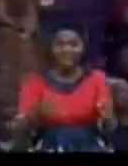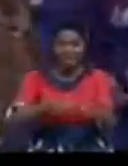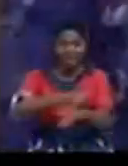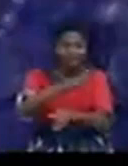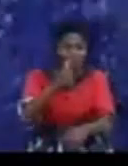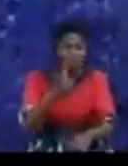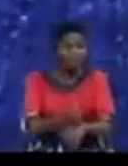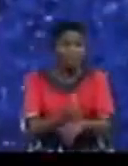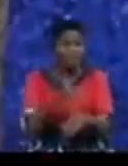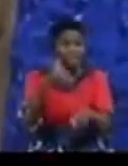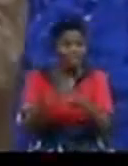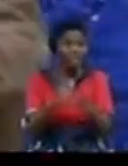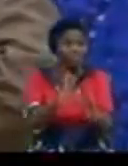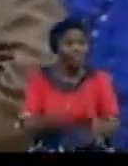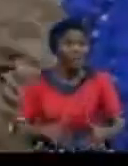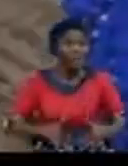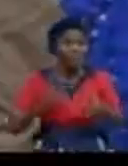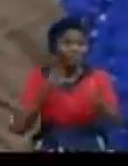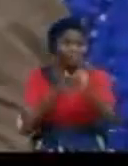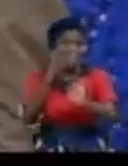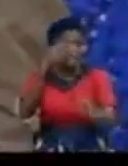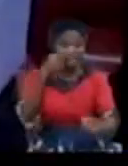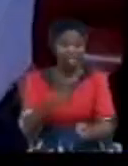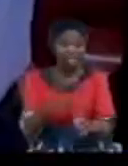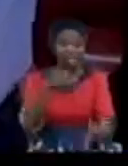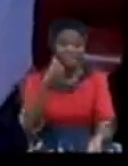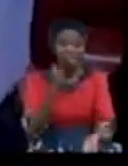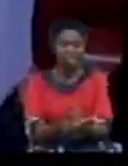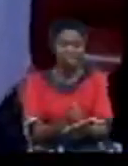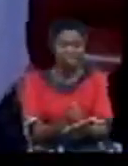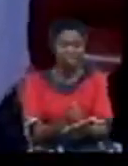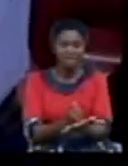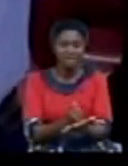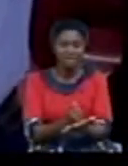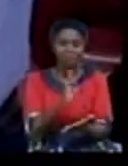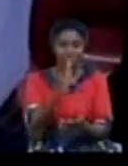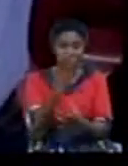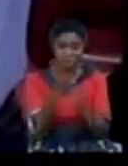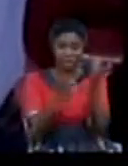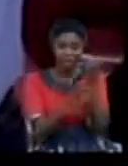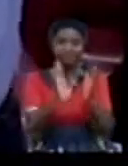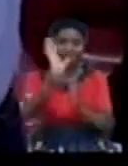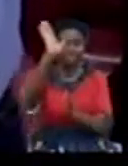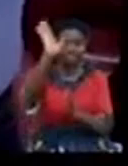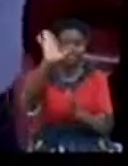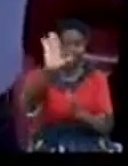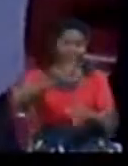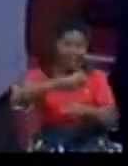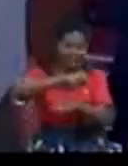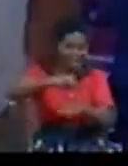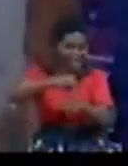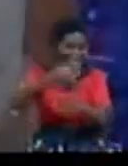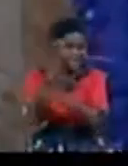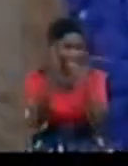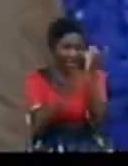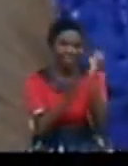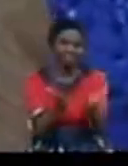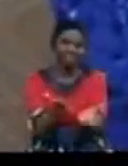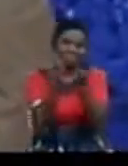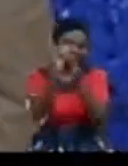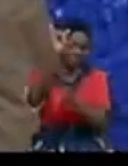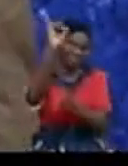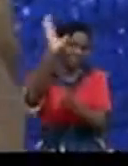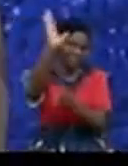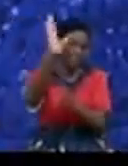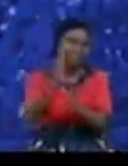Confirmation in your life in Jesus' name. Raise up those anointed hands.